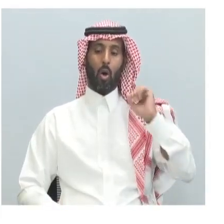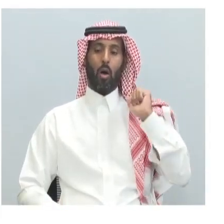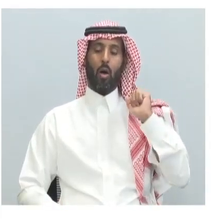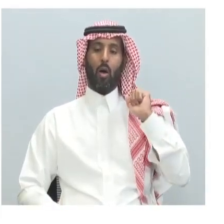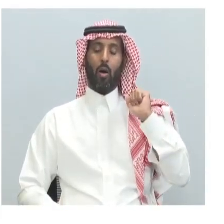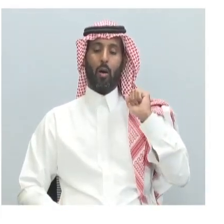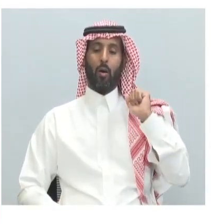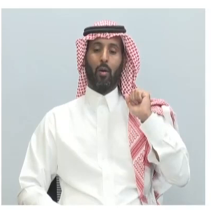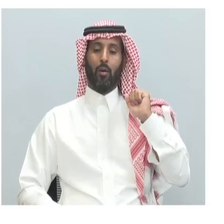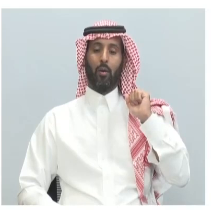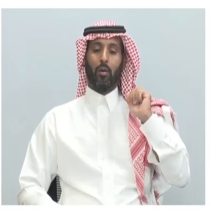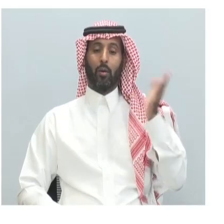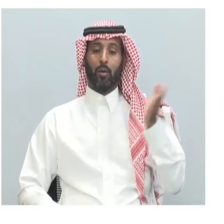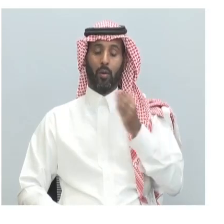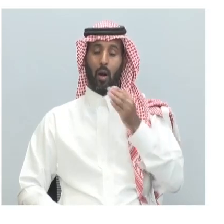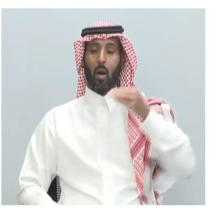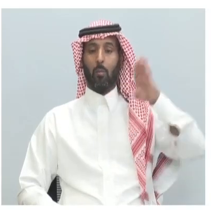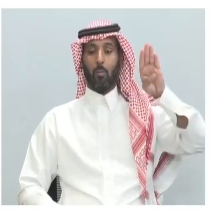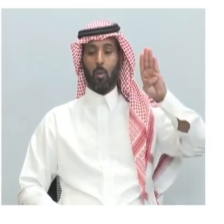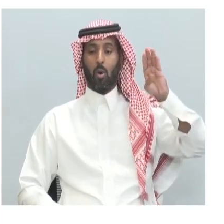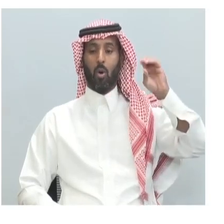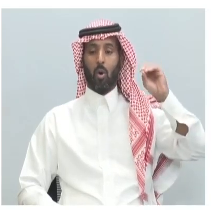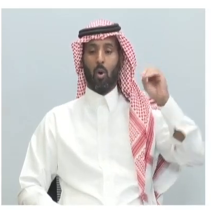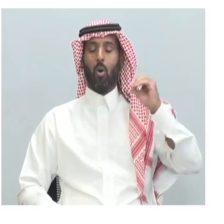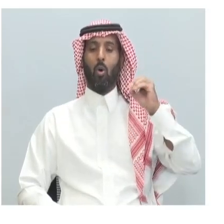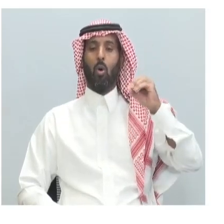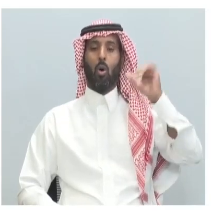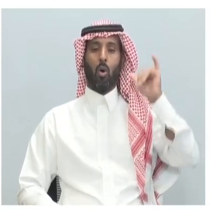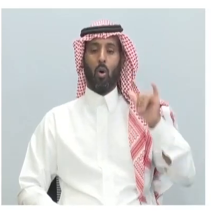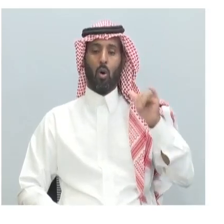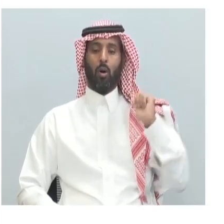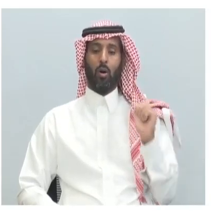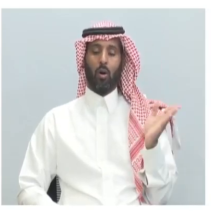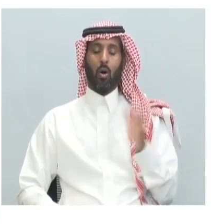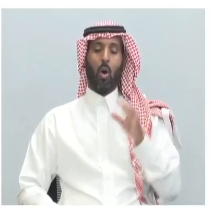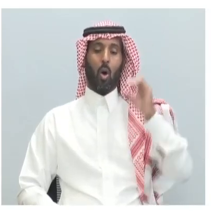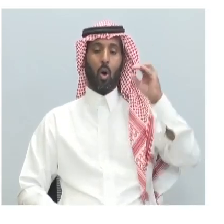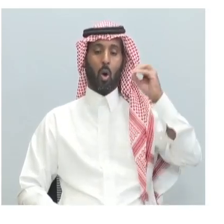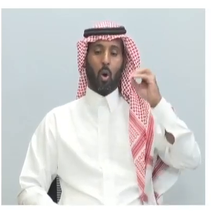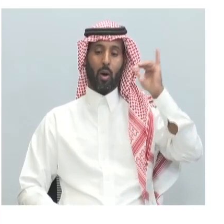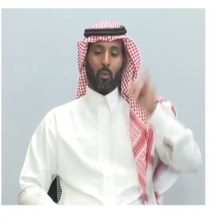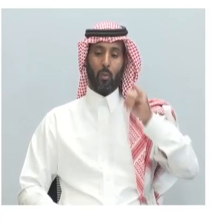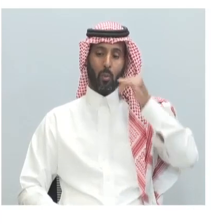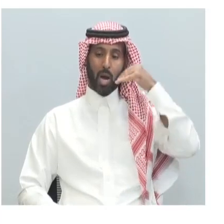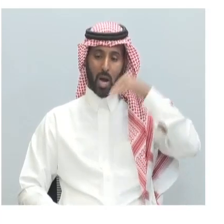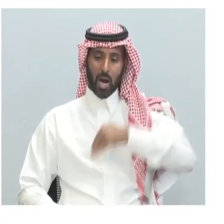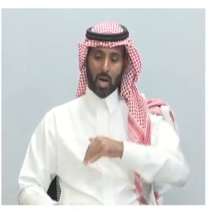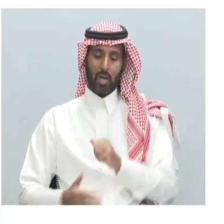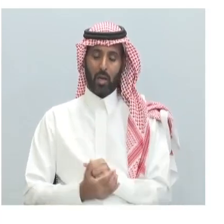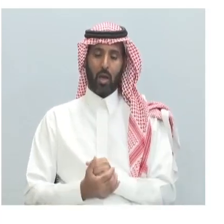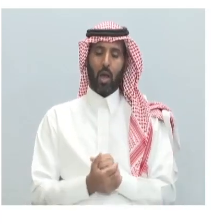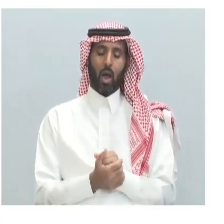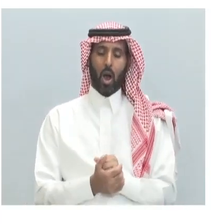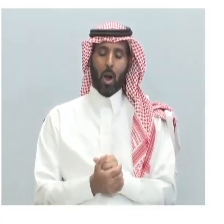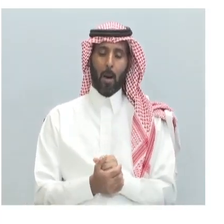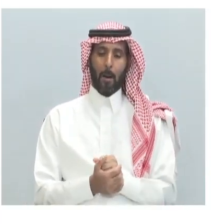a man and we have a boy. This is a boy, excellent. And look at here, we have O and Y. O and Y means what? Oi, oi, like